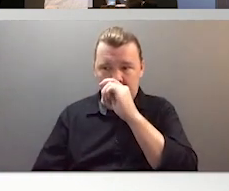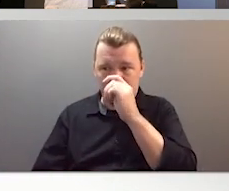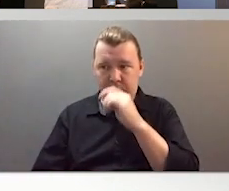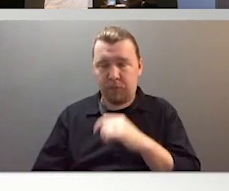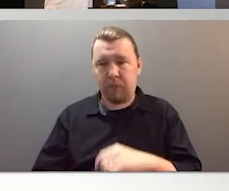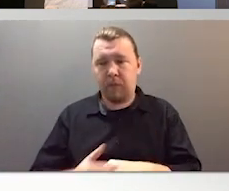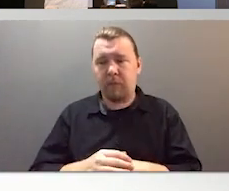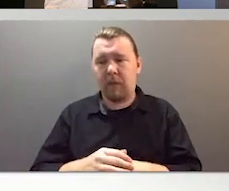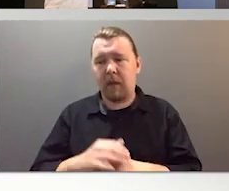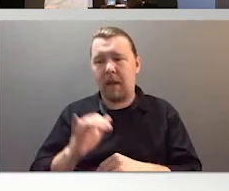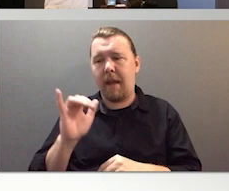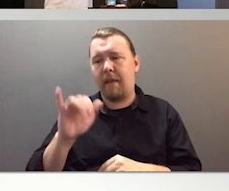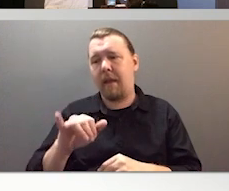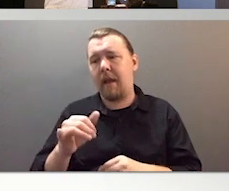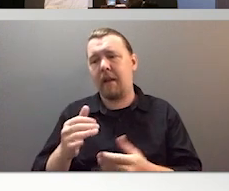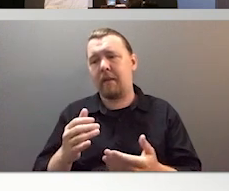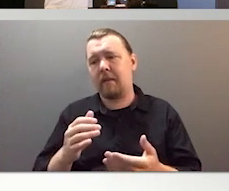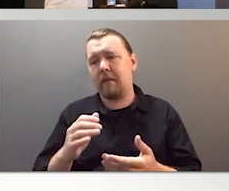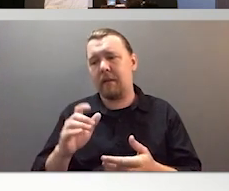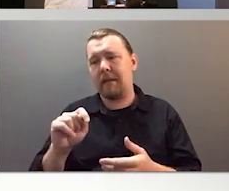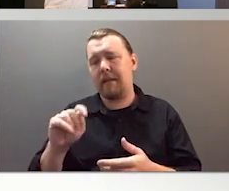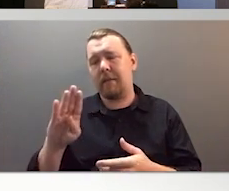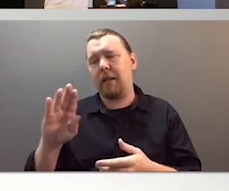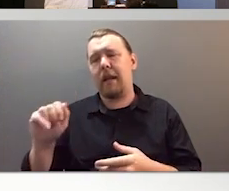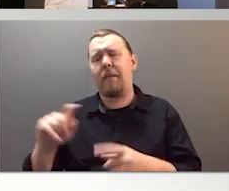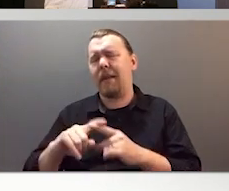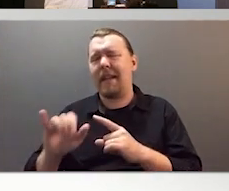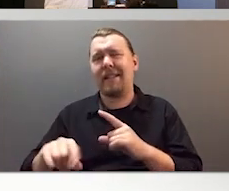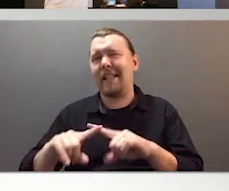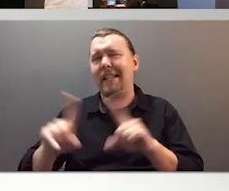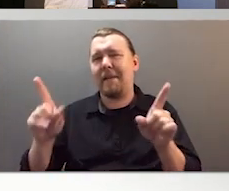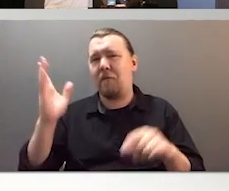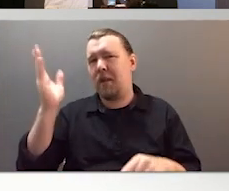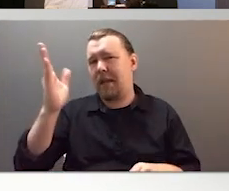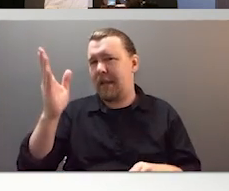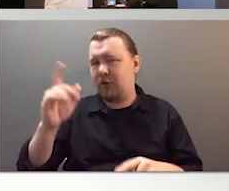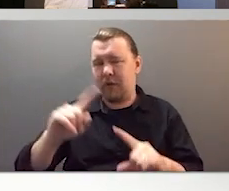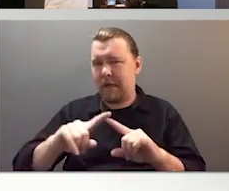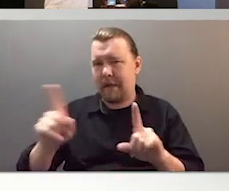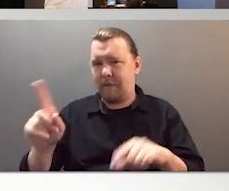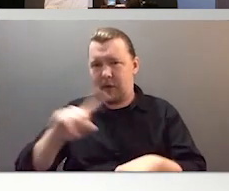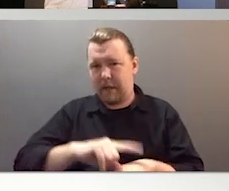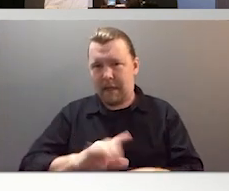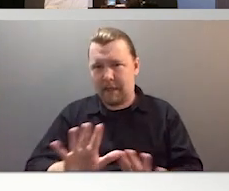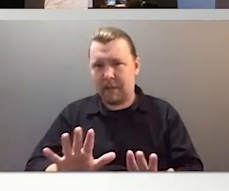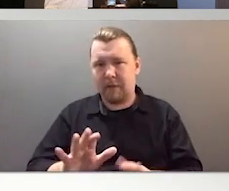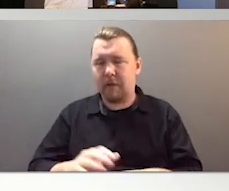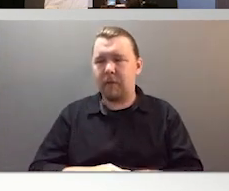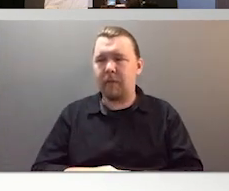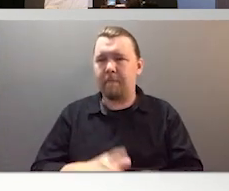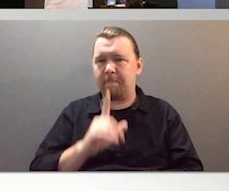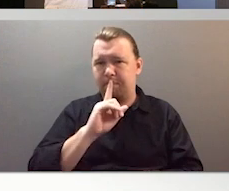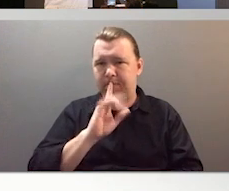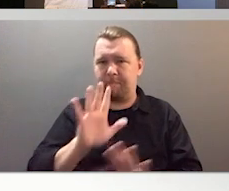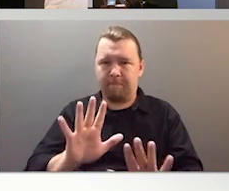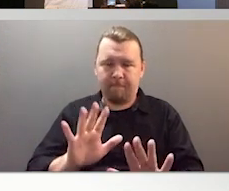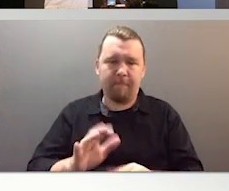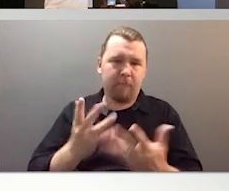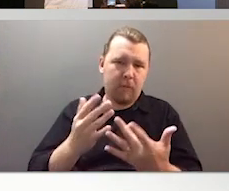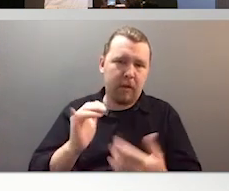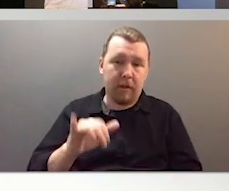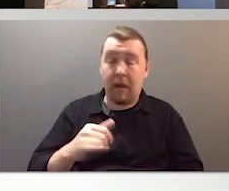I'm just going to wait. I'm going to sit and wait, and we're going to wait together. Like, I am a good person in your life, and I am just here to help you.